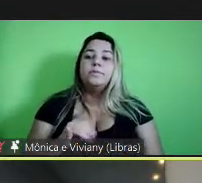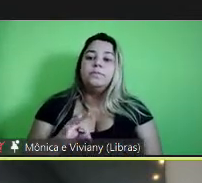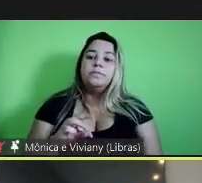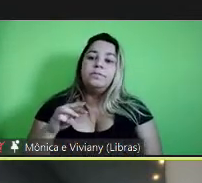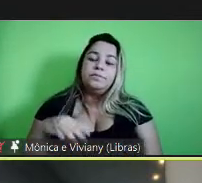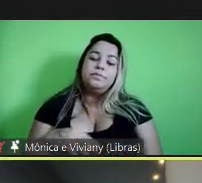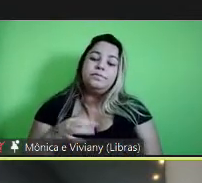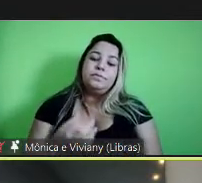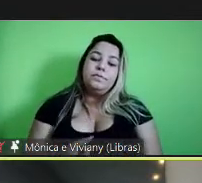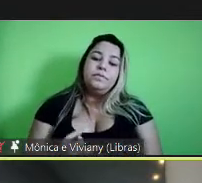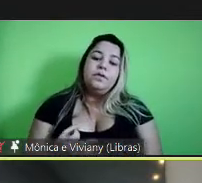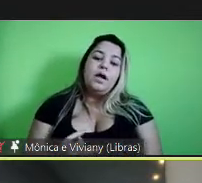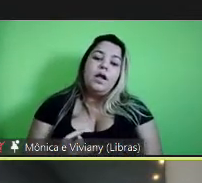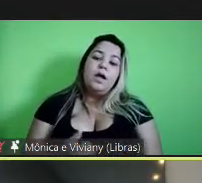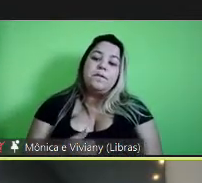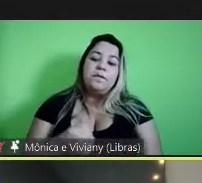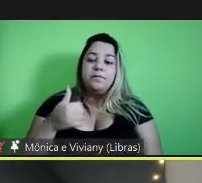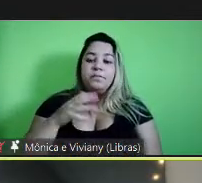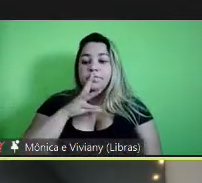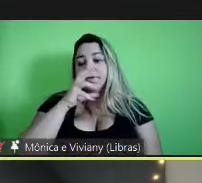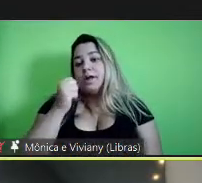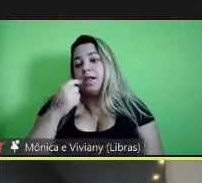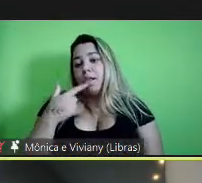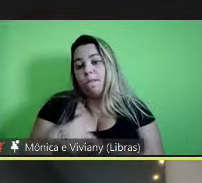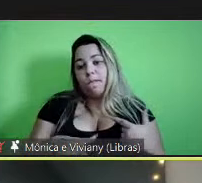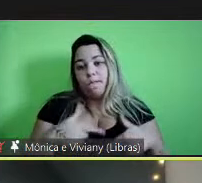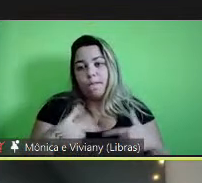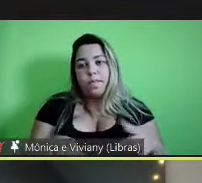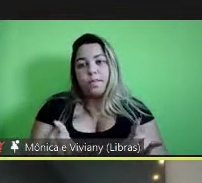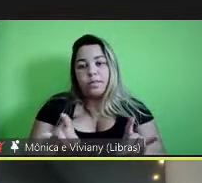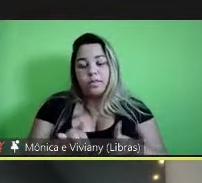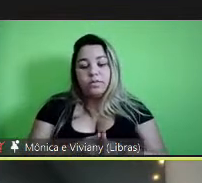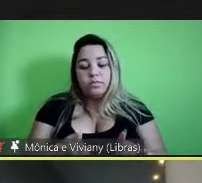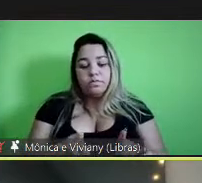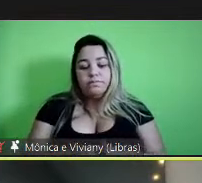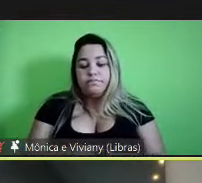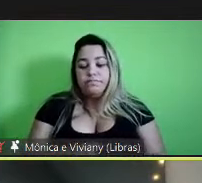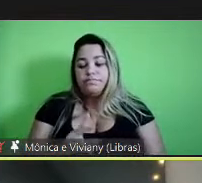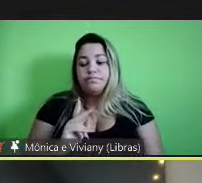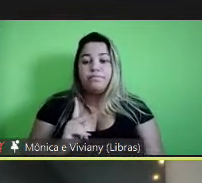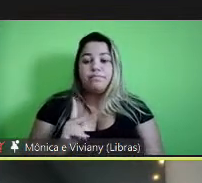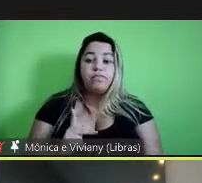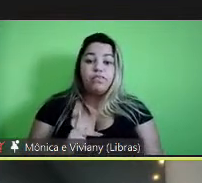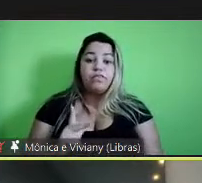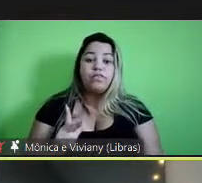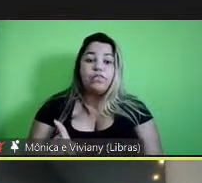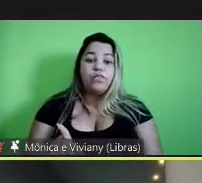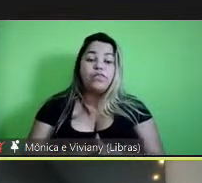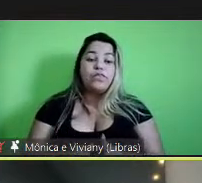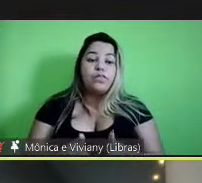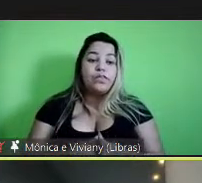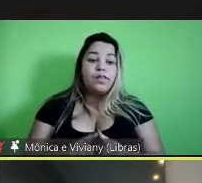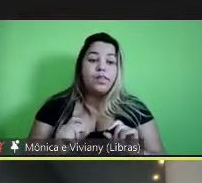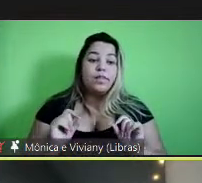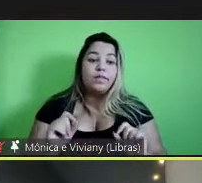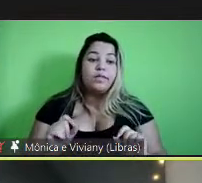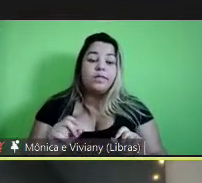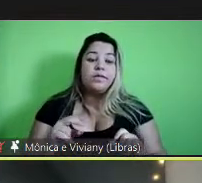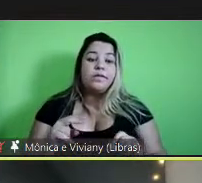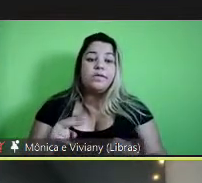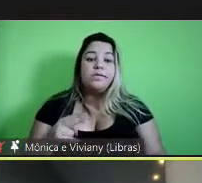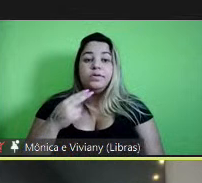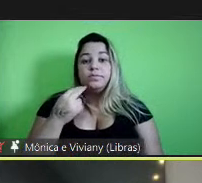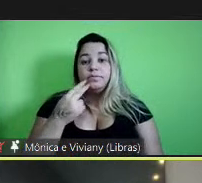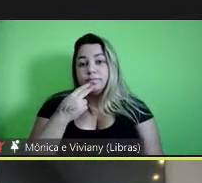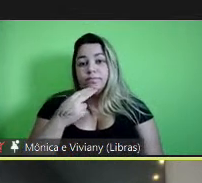The 6th part, qualification of the workforce. So we have the habit and the permanent education, be it